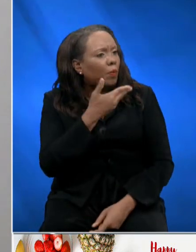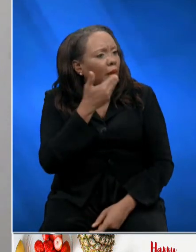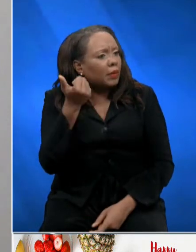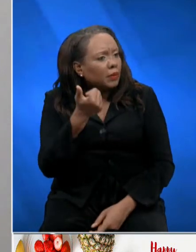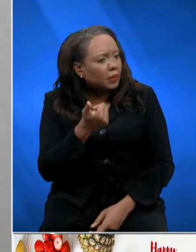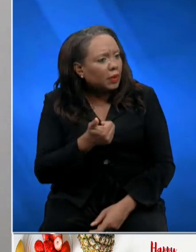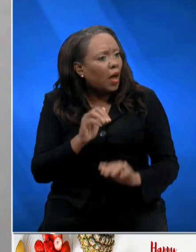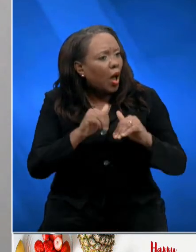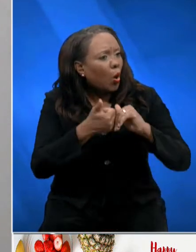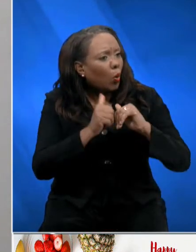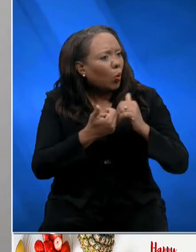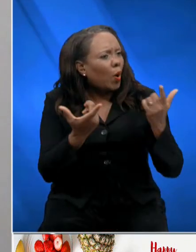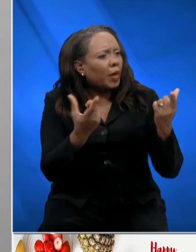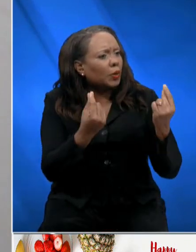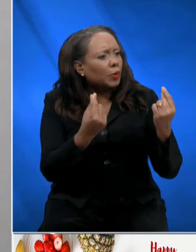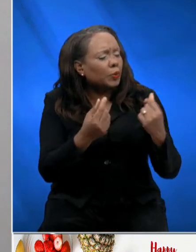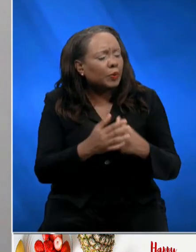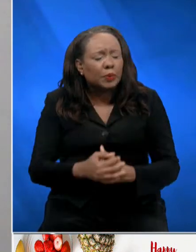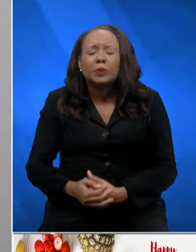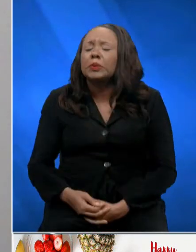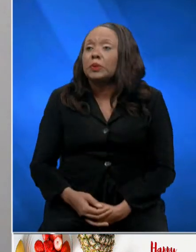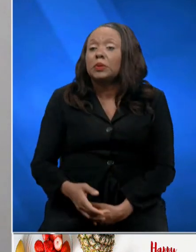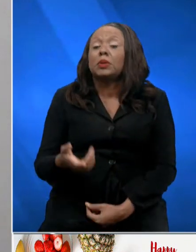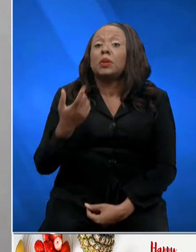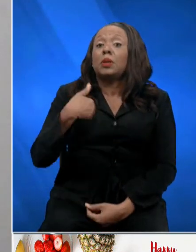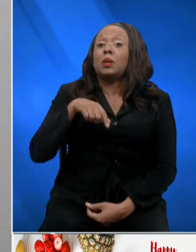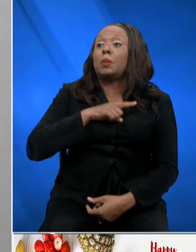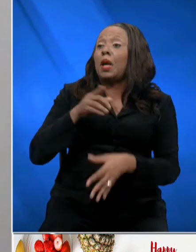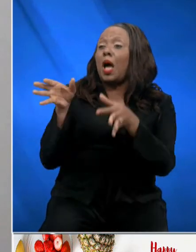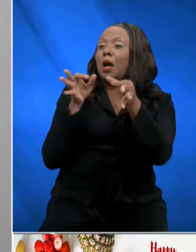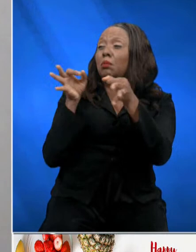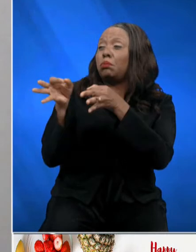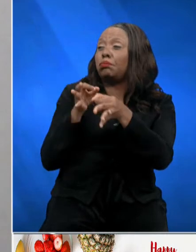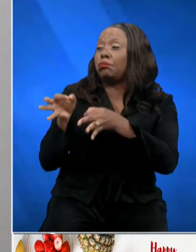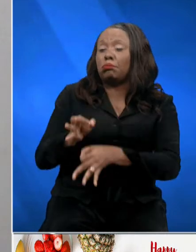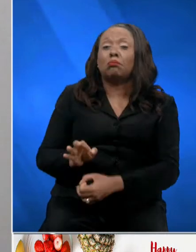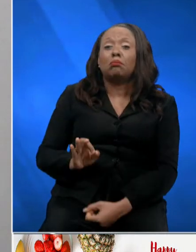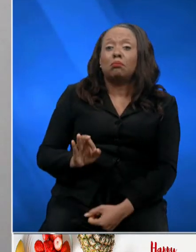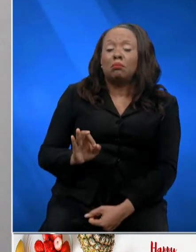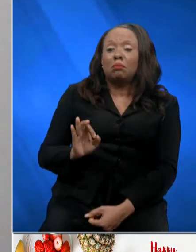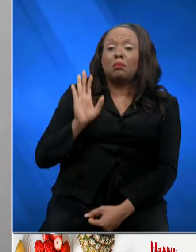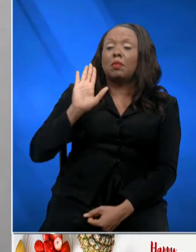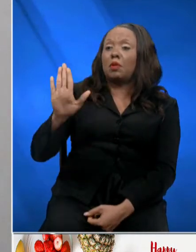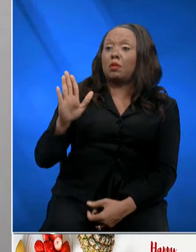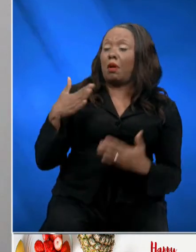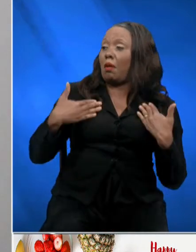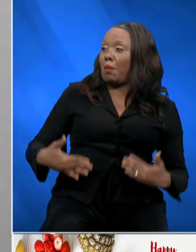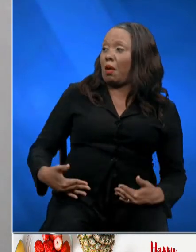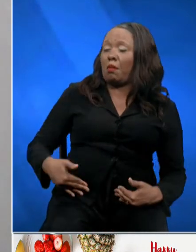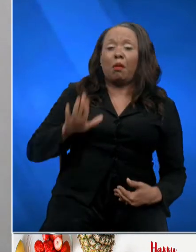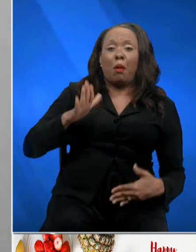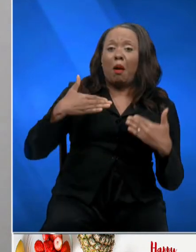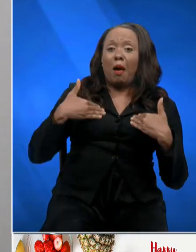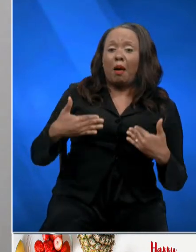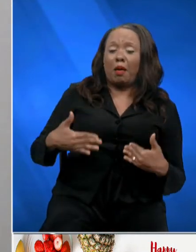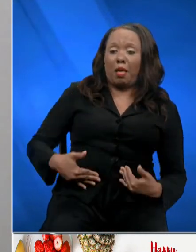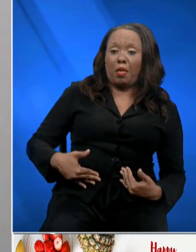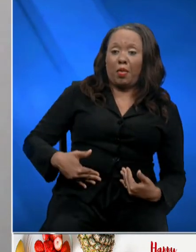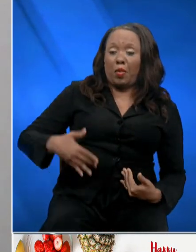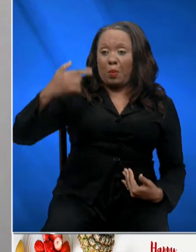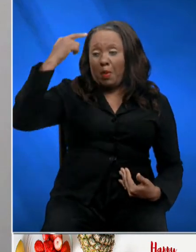So what we have to explain to them as well is that the health of your body and your mind go hand in